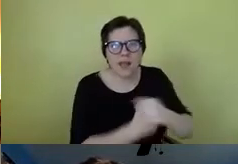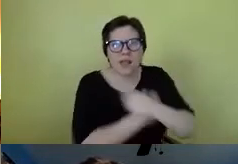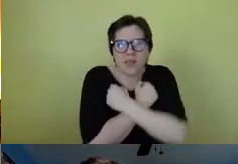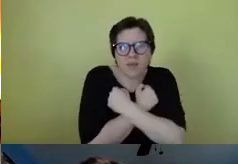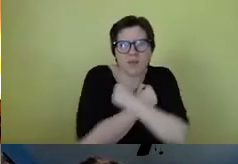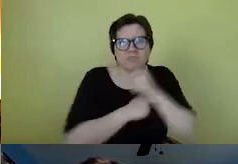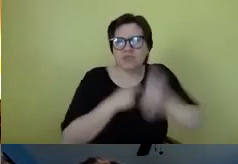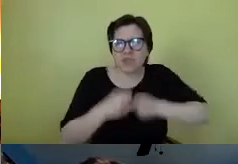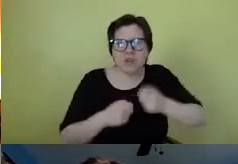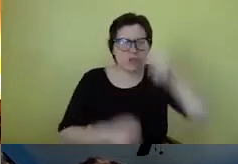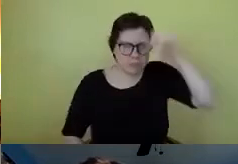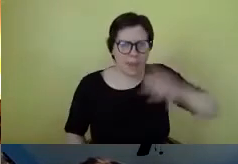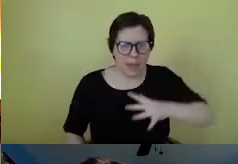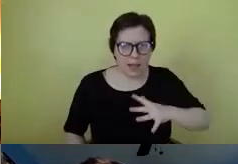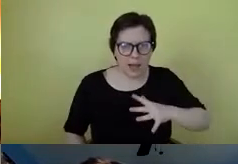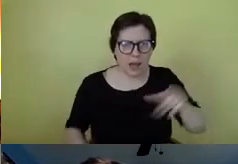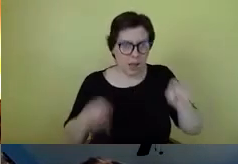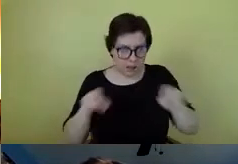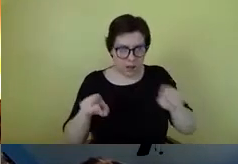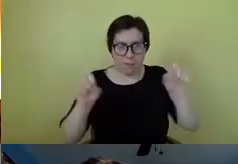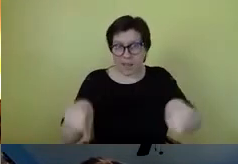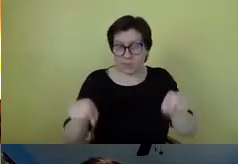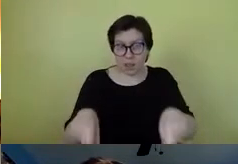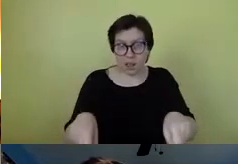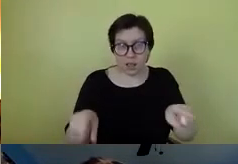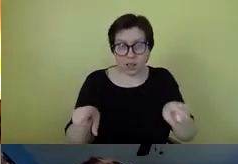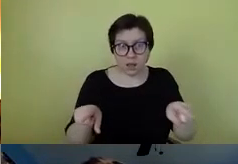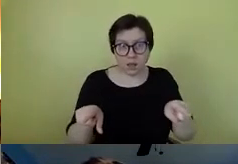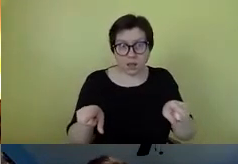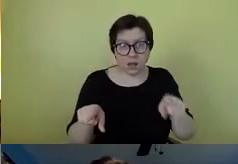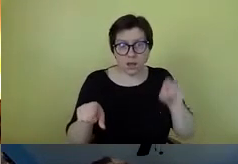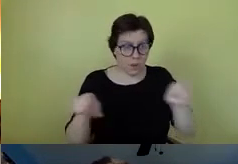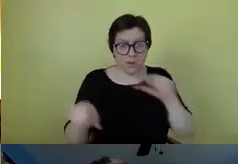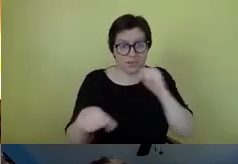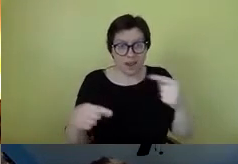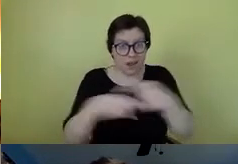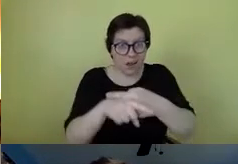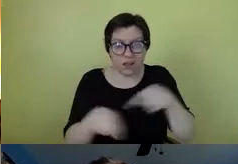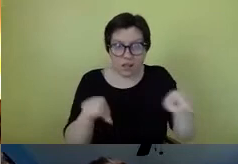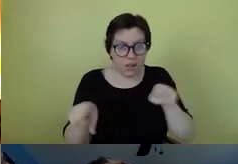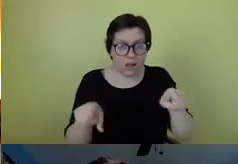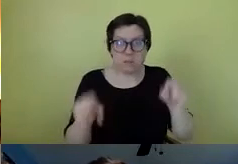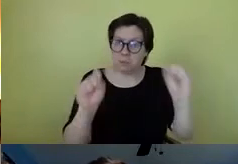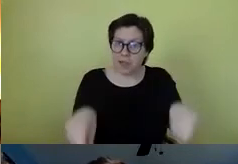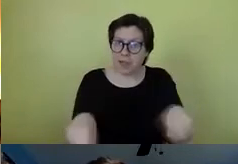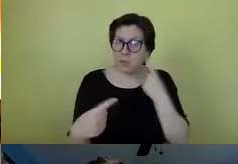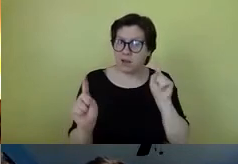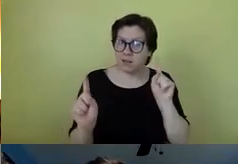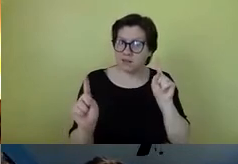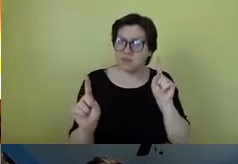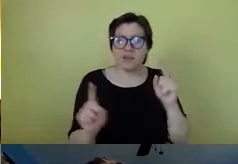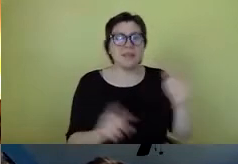man? And those two possibilities are not in conflict. When I taught in the seminary, one